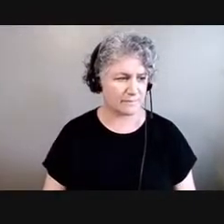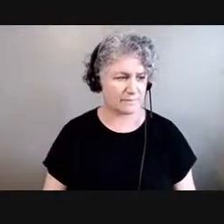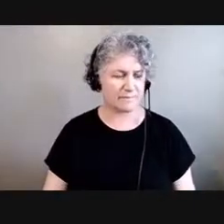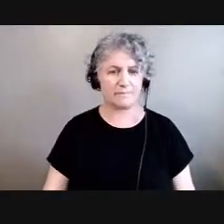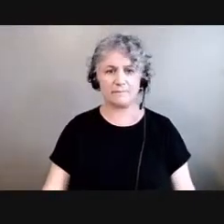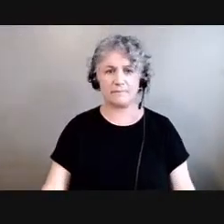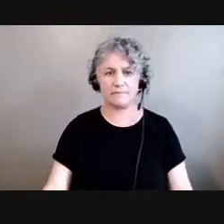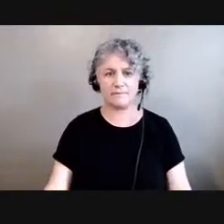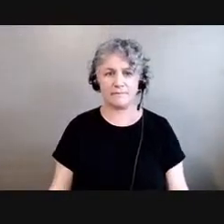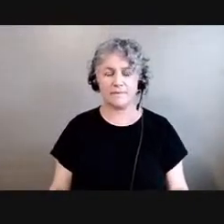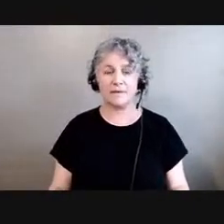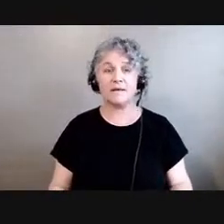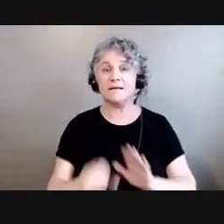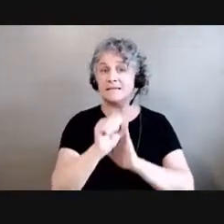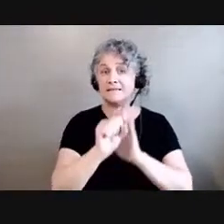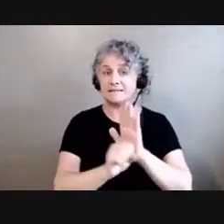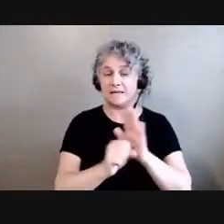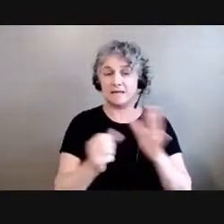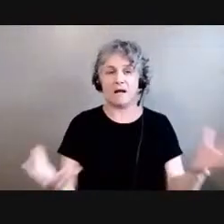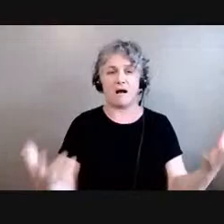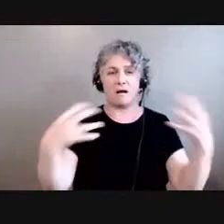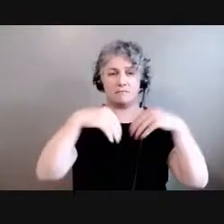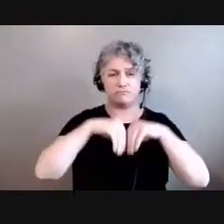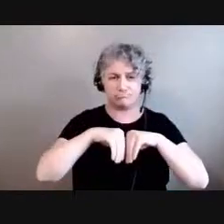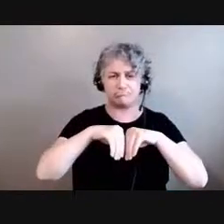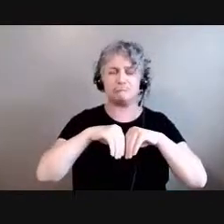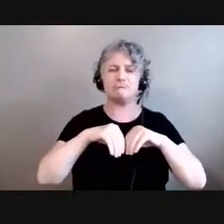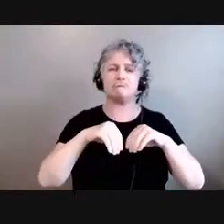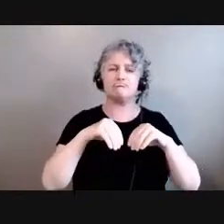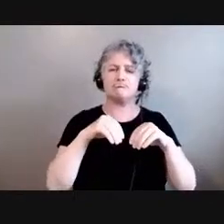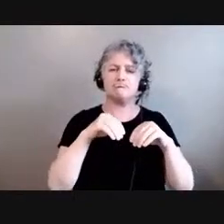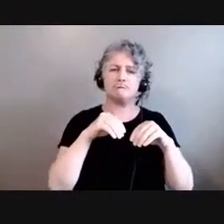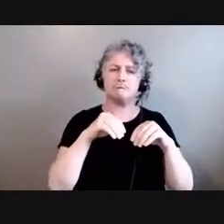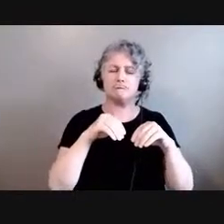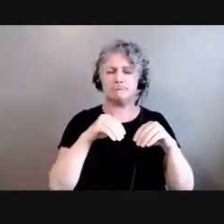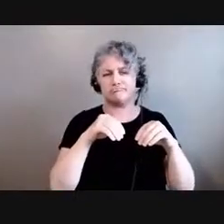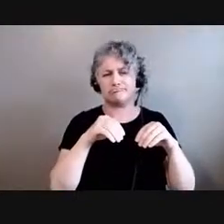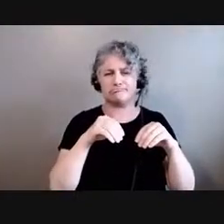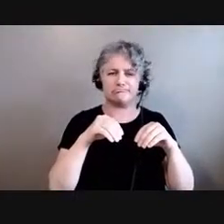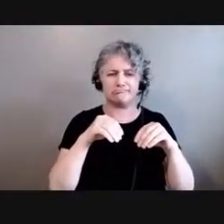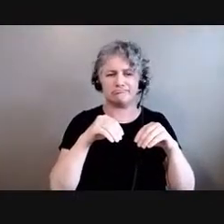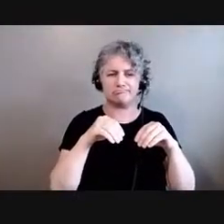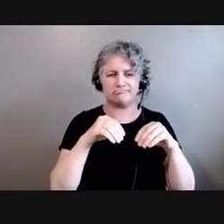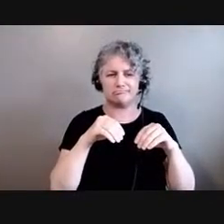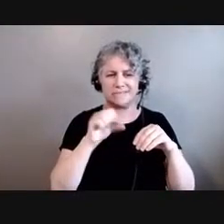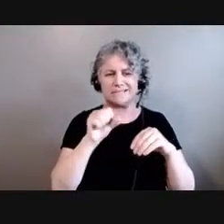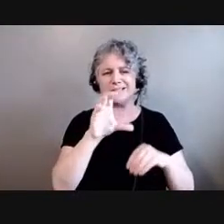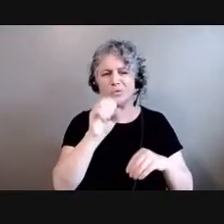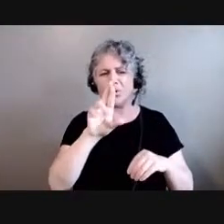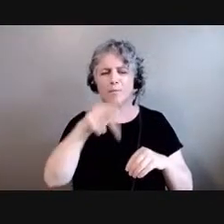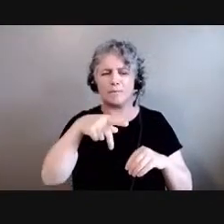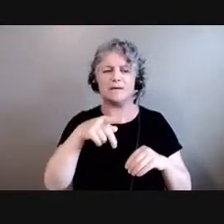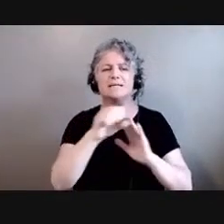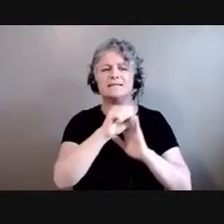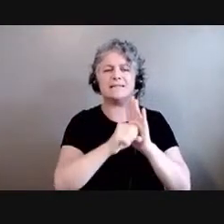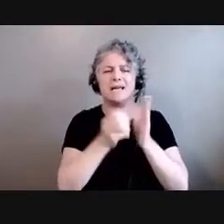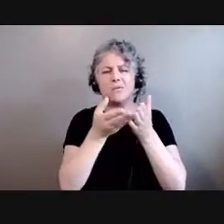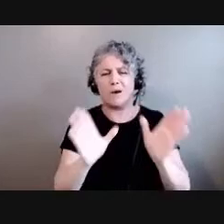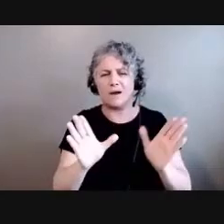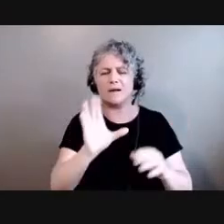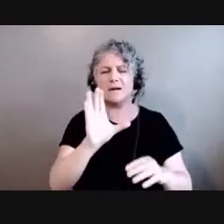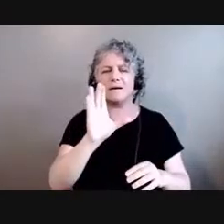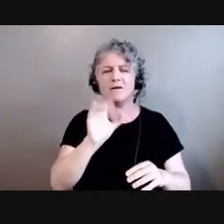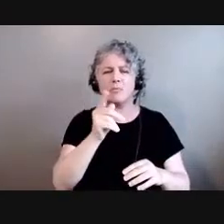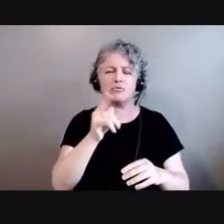So the Statewide Comprehensive Outdoor Recreation Plan, or SCORP. This is Montana's 5-year strategy